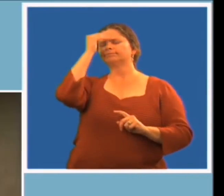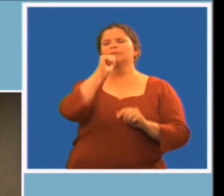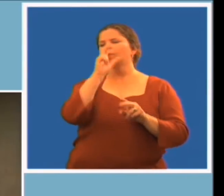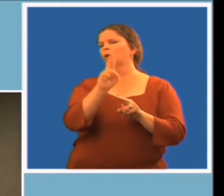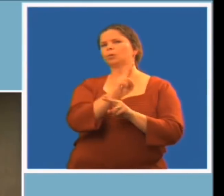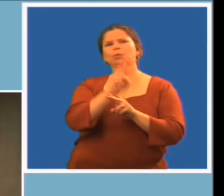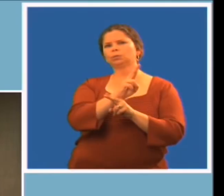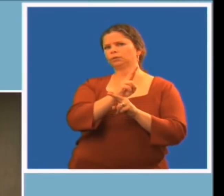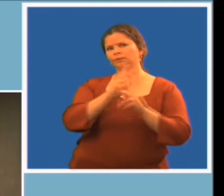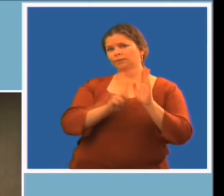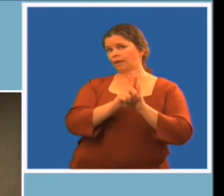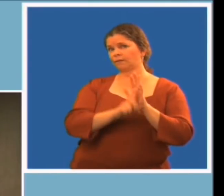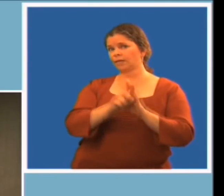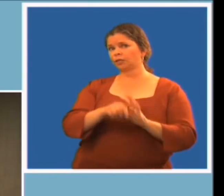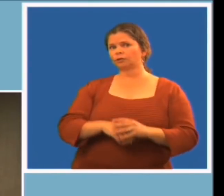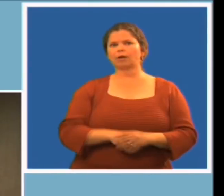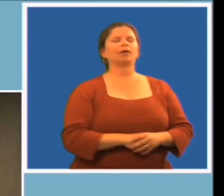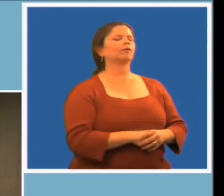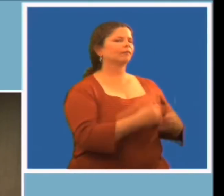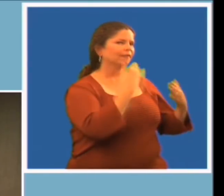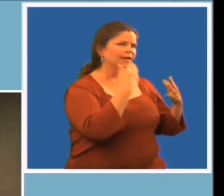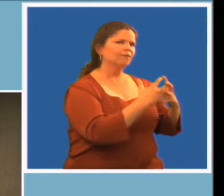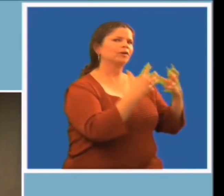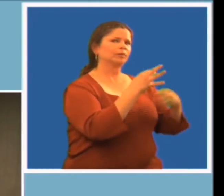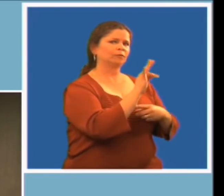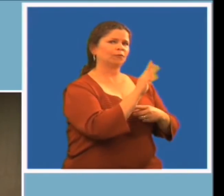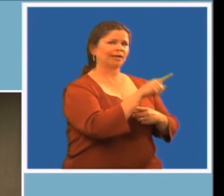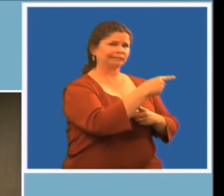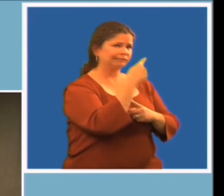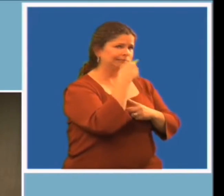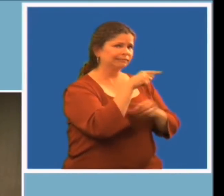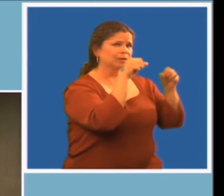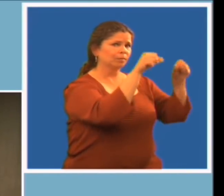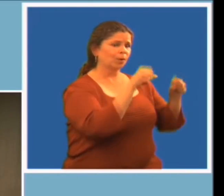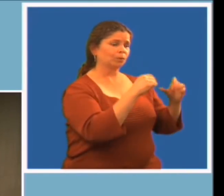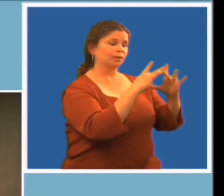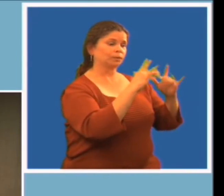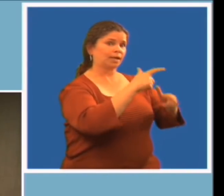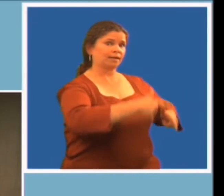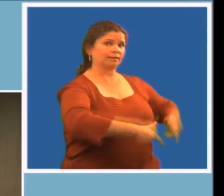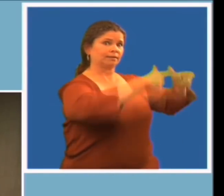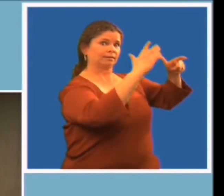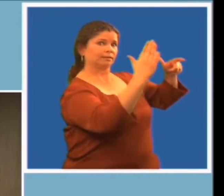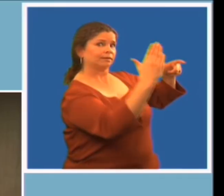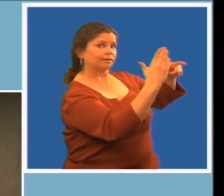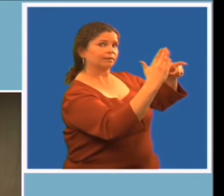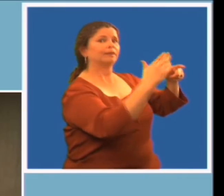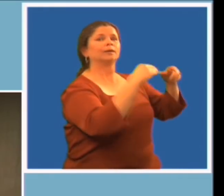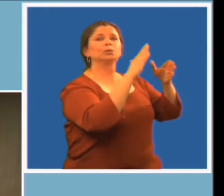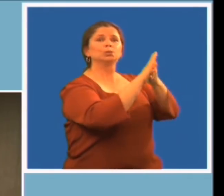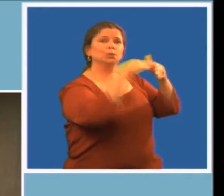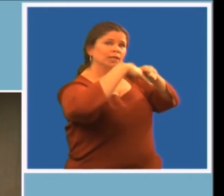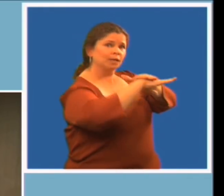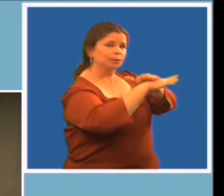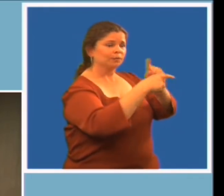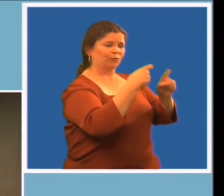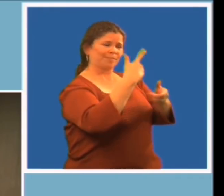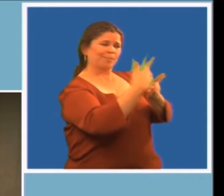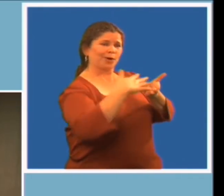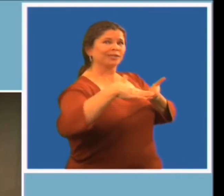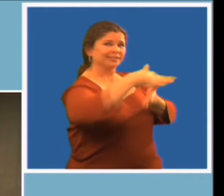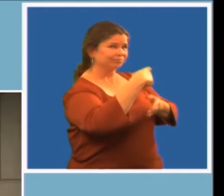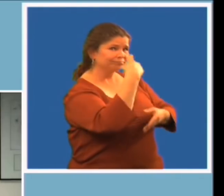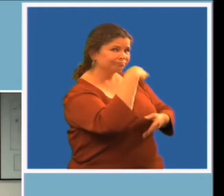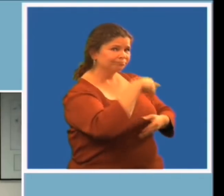guy. Thanks very much, Frank. Can you also please make sure that there's a sign placed on the front parking entrance